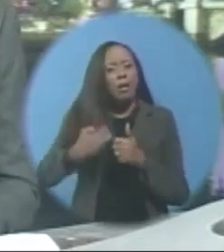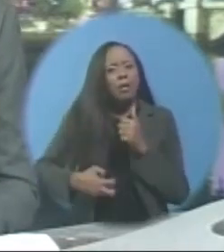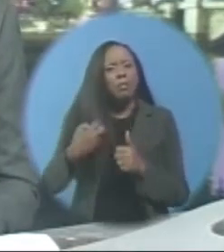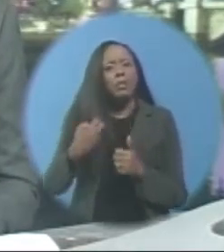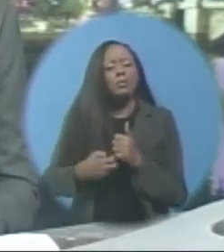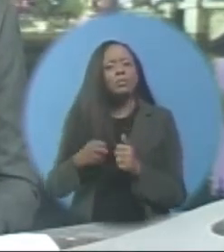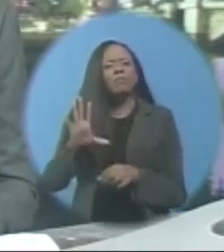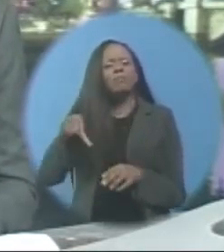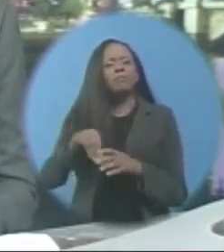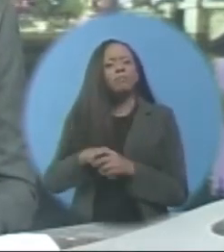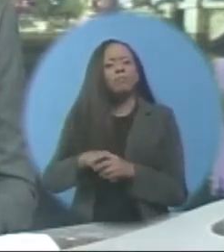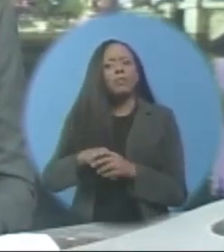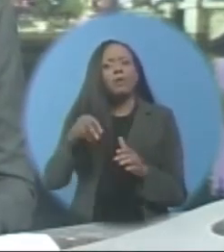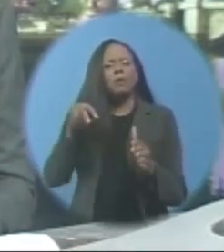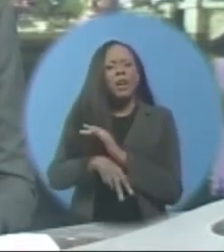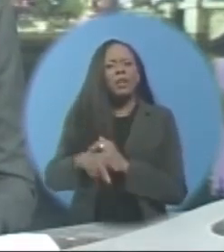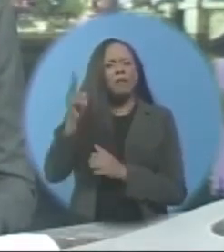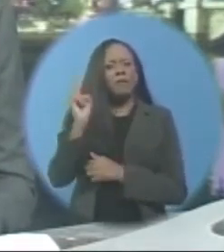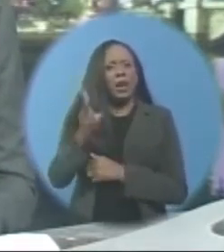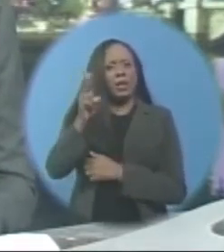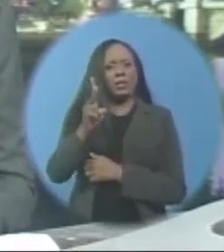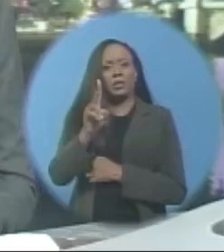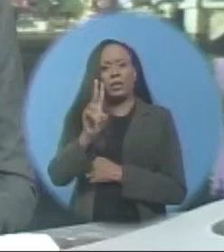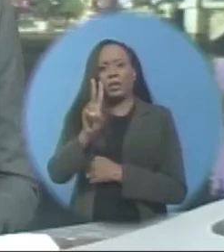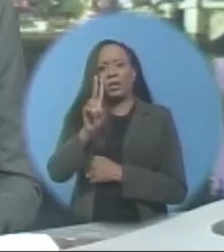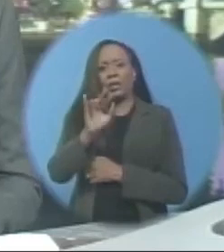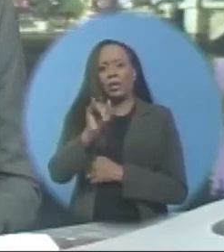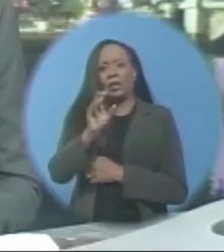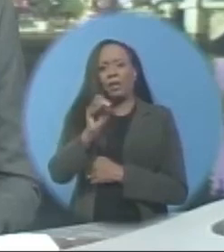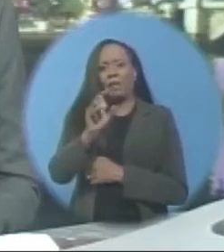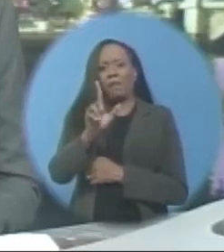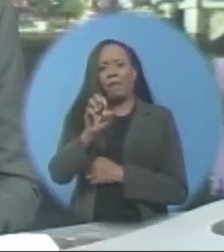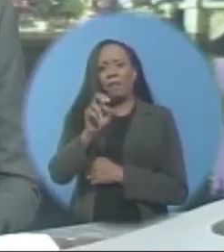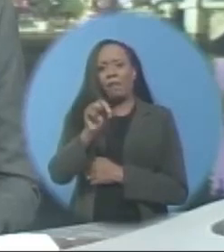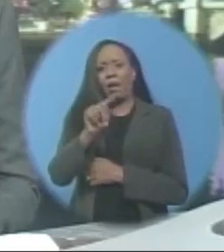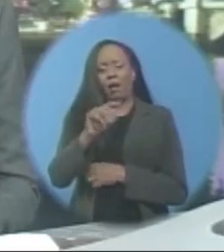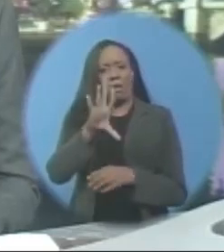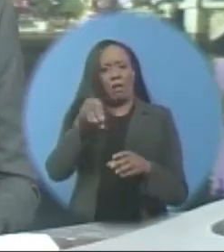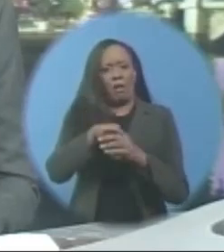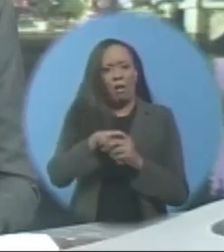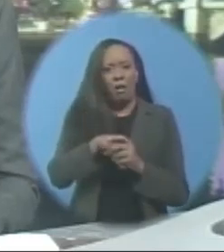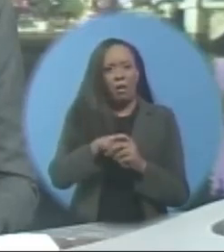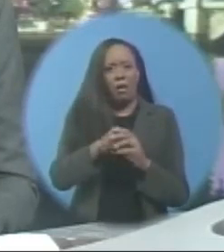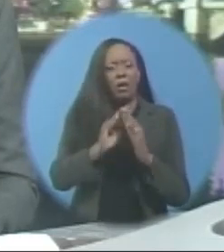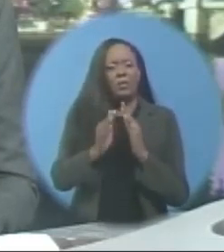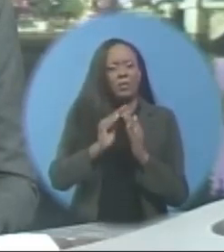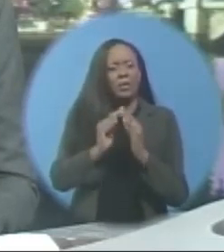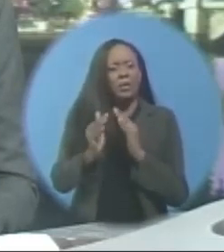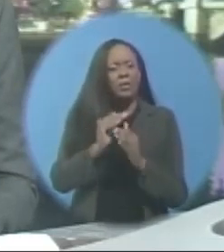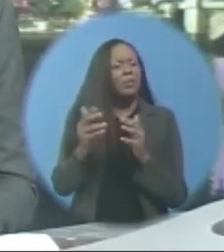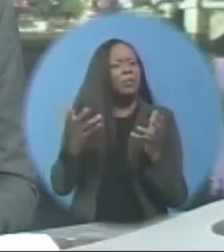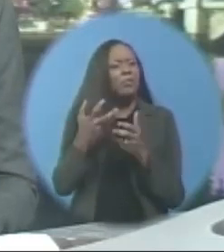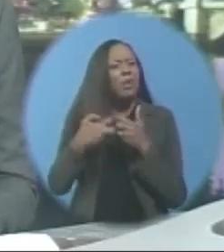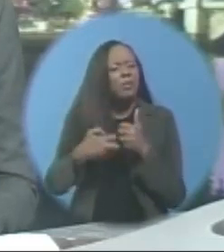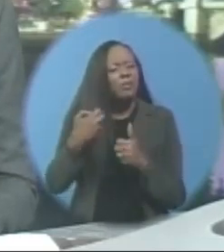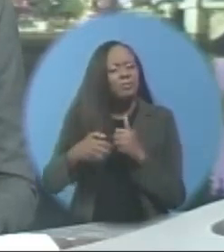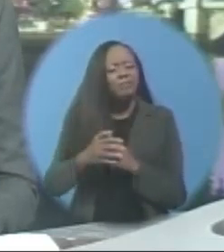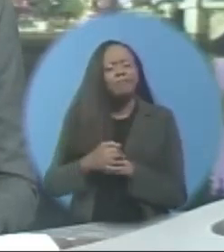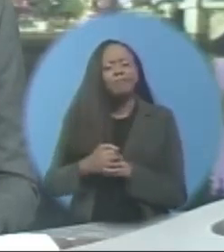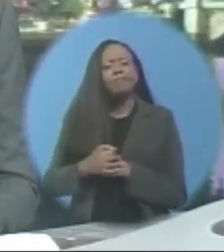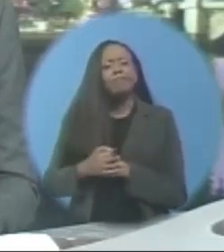recent spike in violent behavior among local communities is an education system that's failing most of the country's young